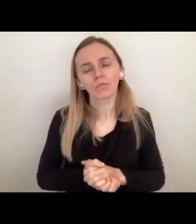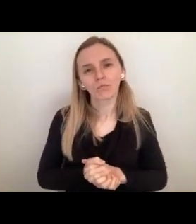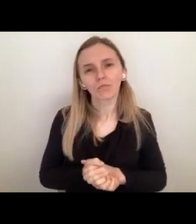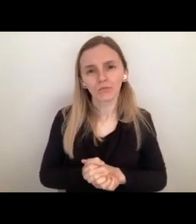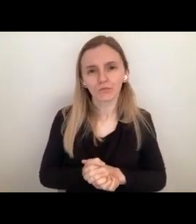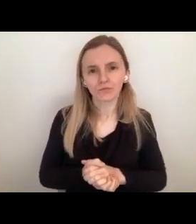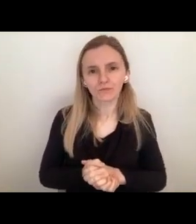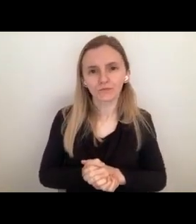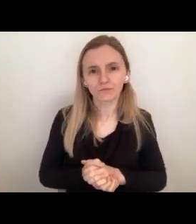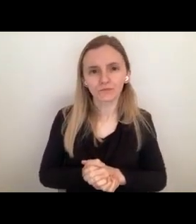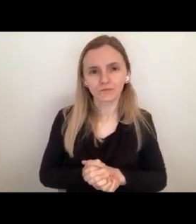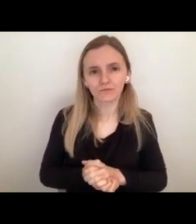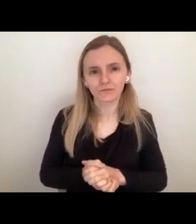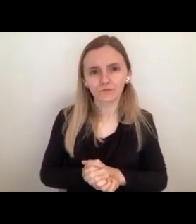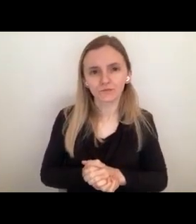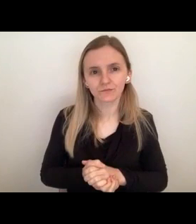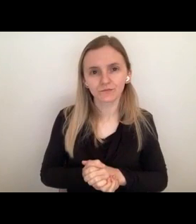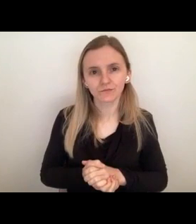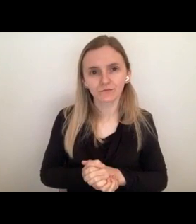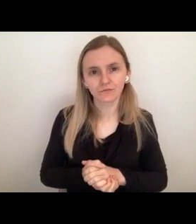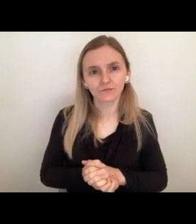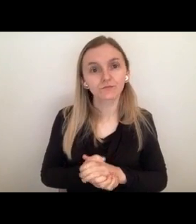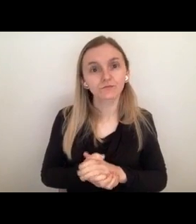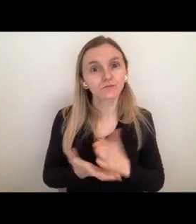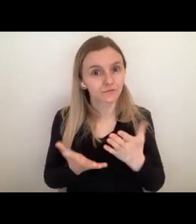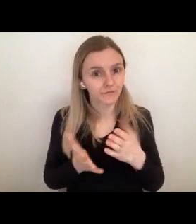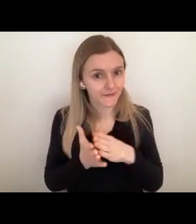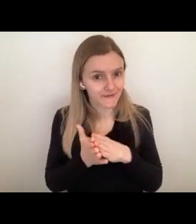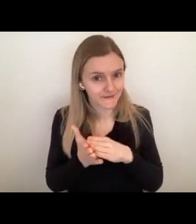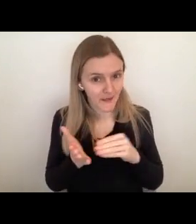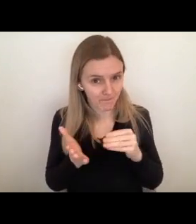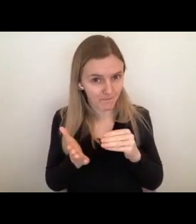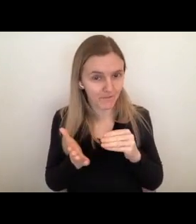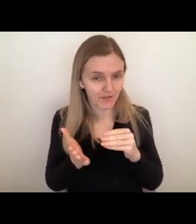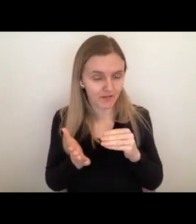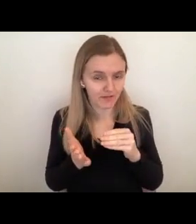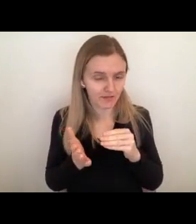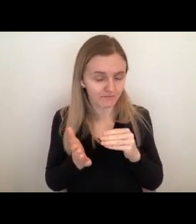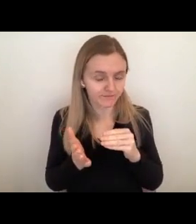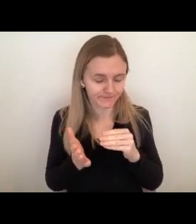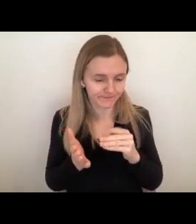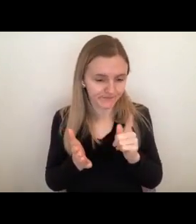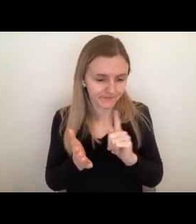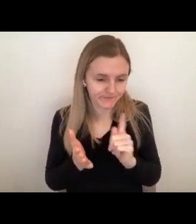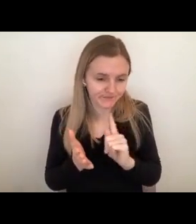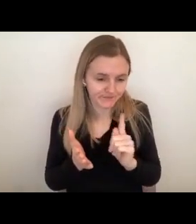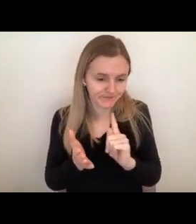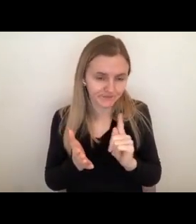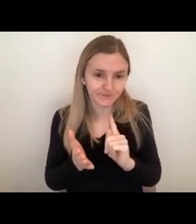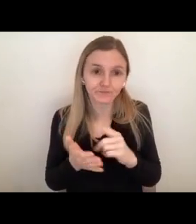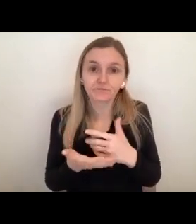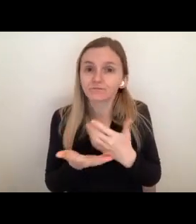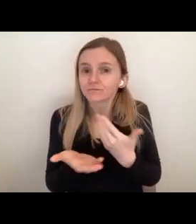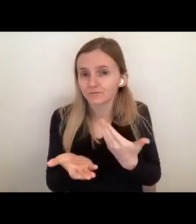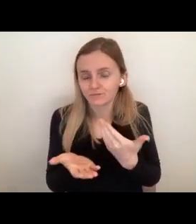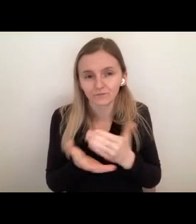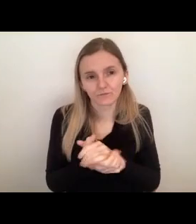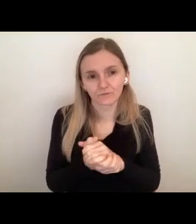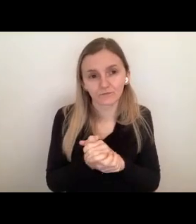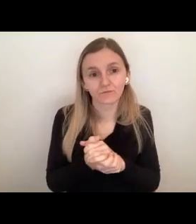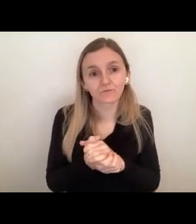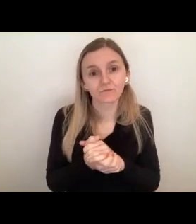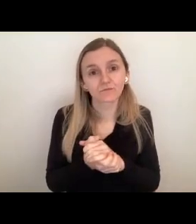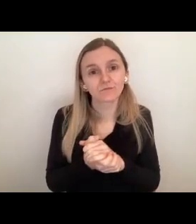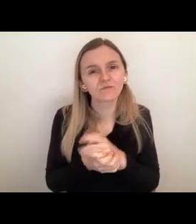just to drive home this point, I'll give you an example. So you have someone, for example, we know that in early